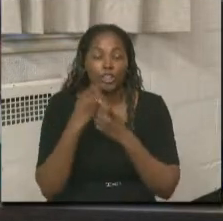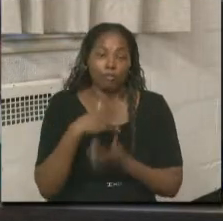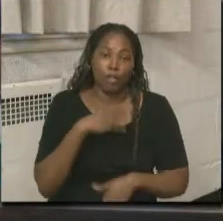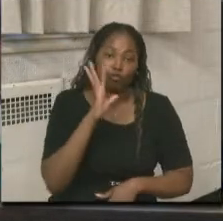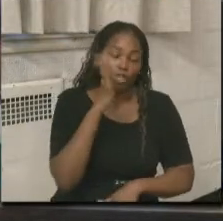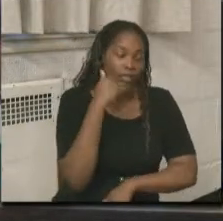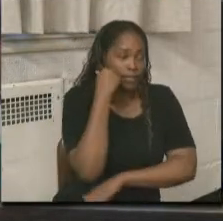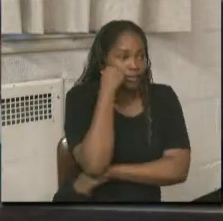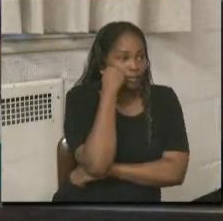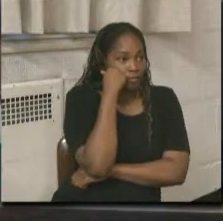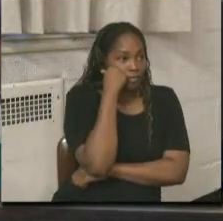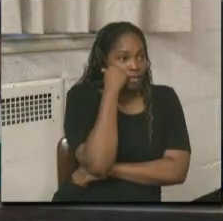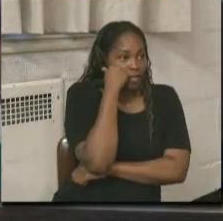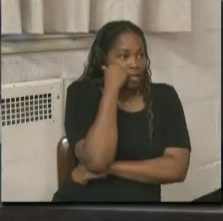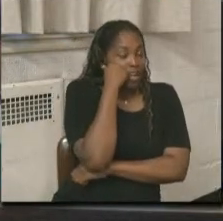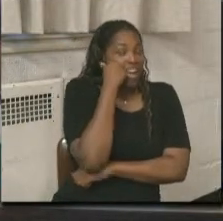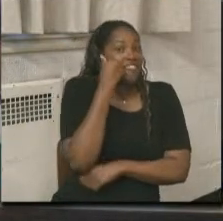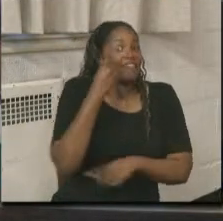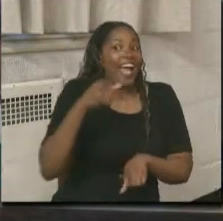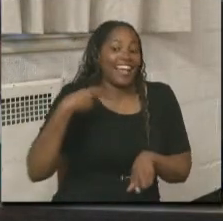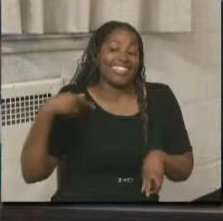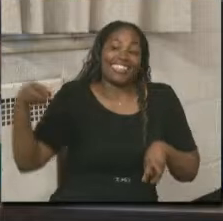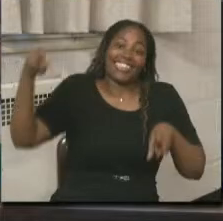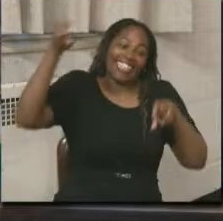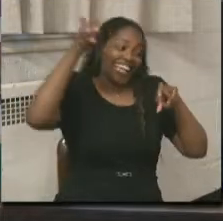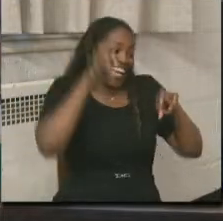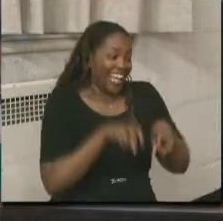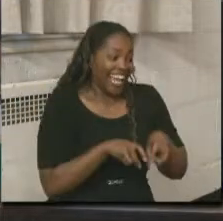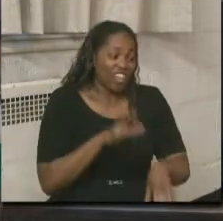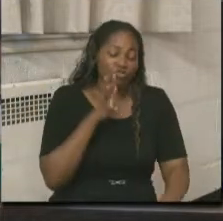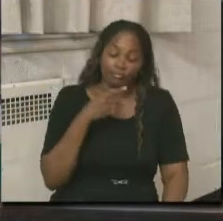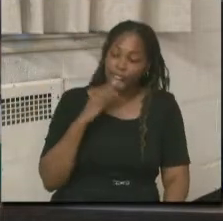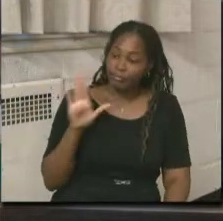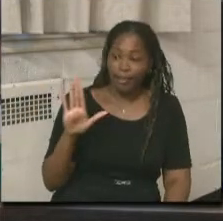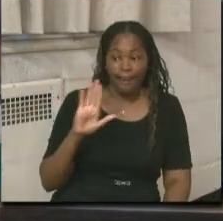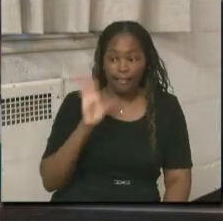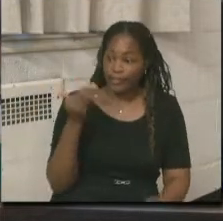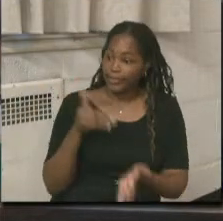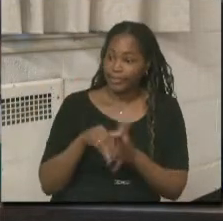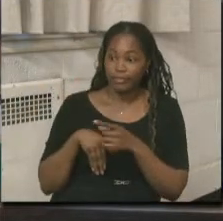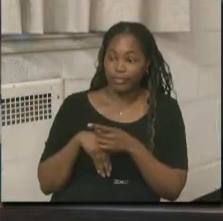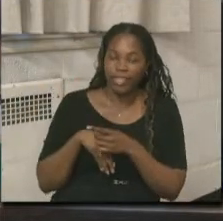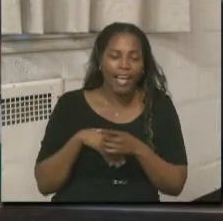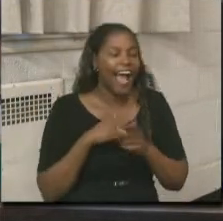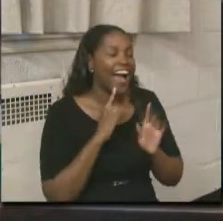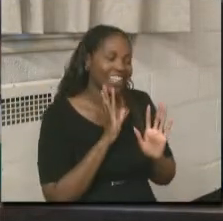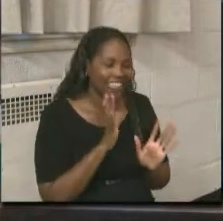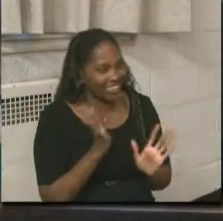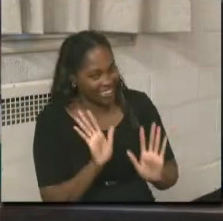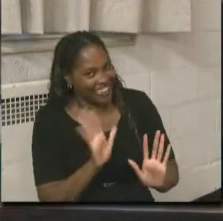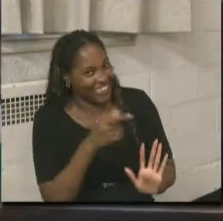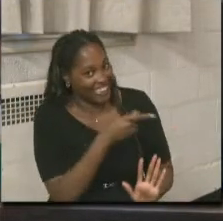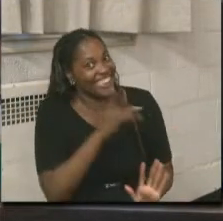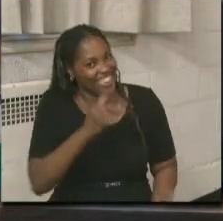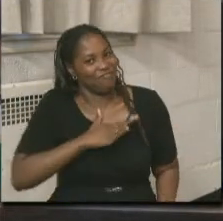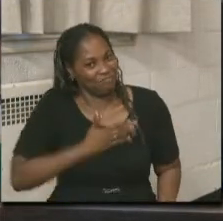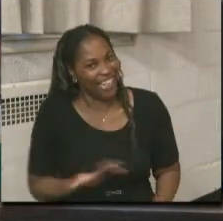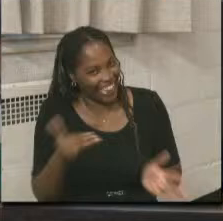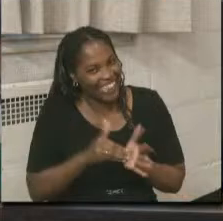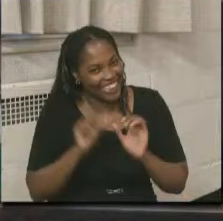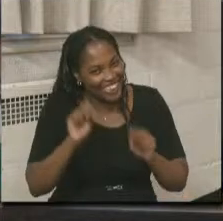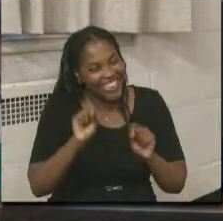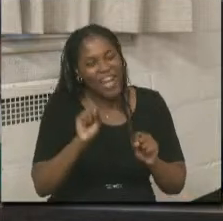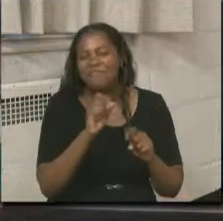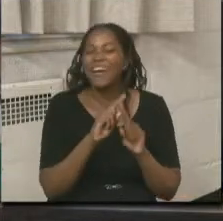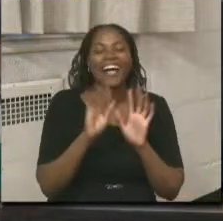again. Obviously, she did take me again. But I was truly grateful for that. And then the many students who are